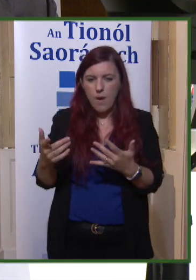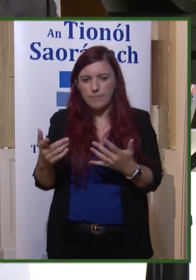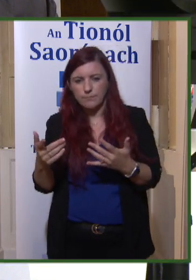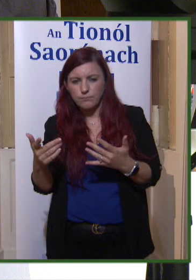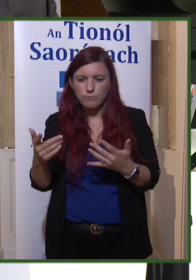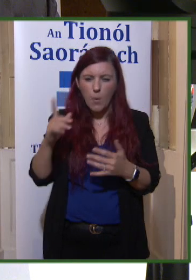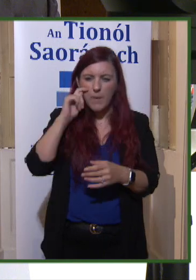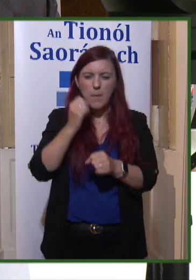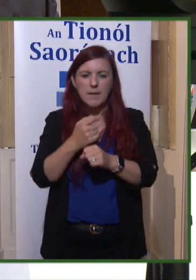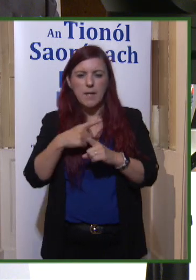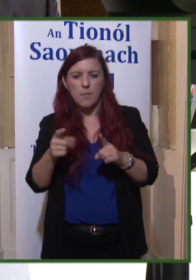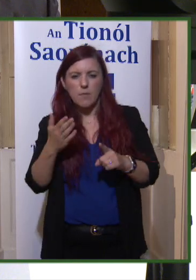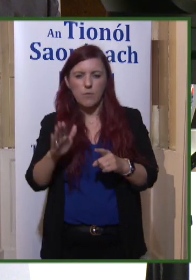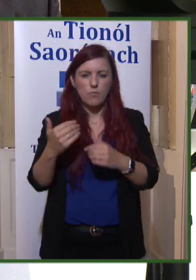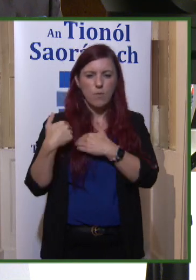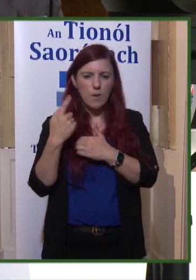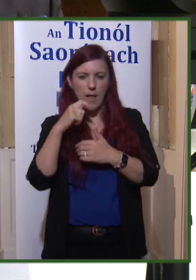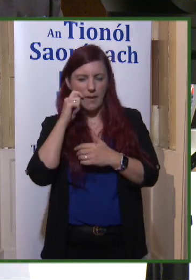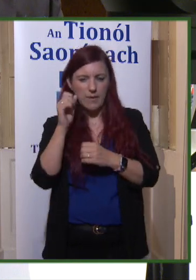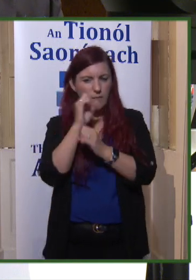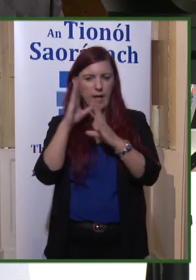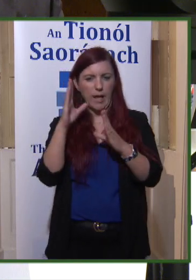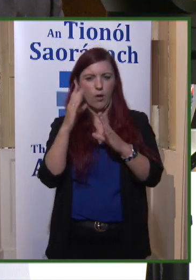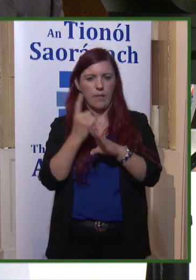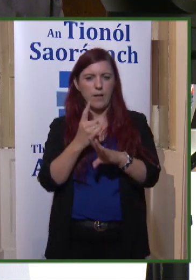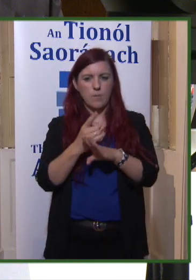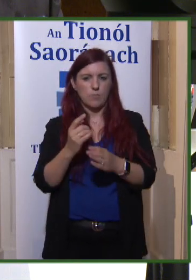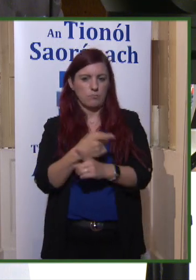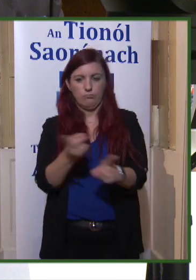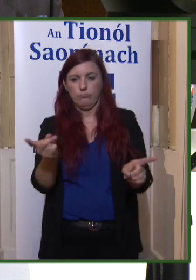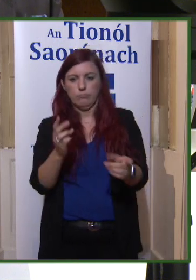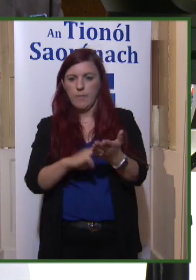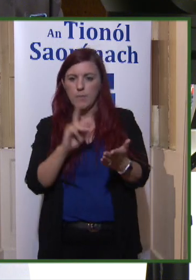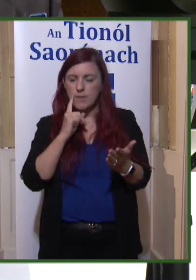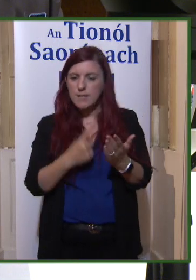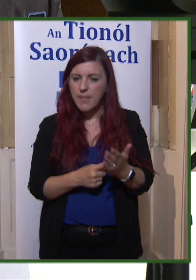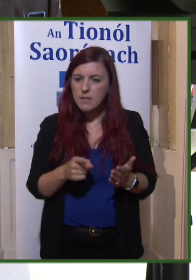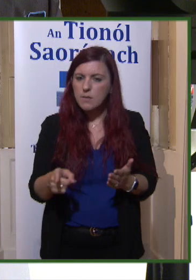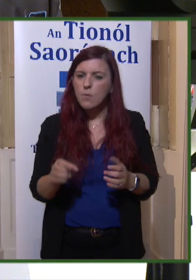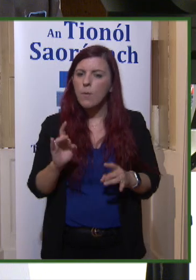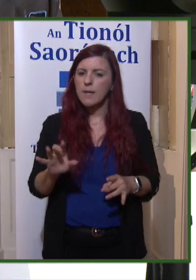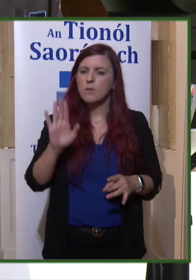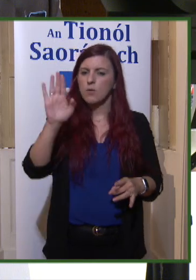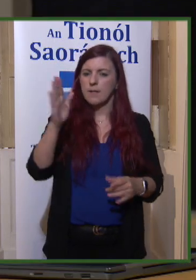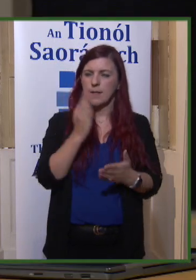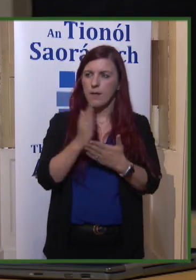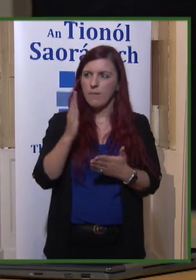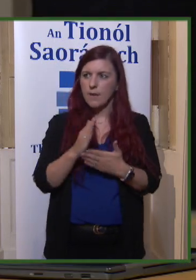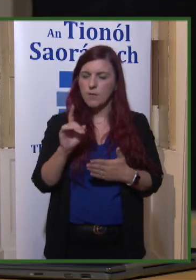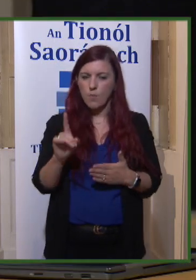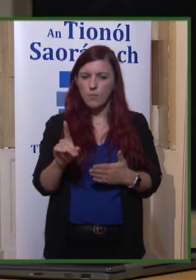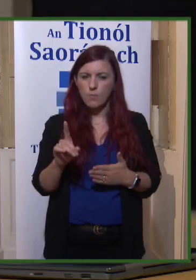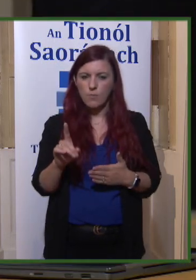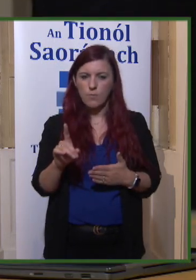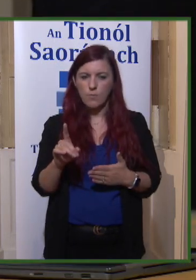I think that system is pretty well embedded, but again, it's up to the members to decide. Okay, so I'm going to just jump in here and say that we propose